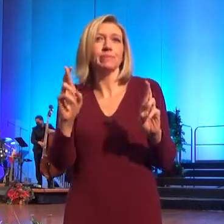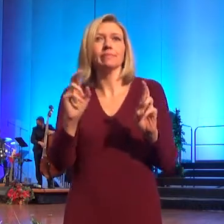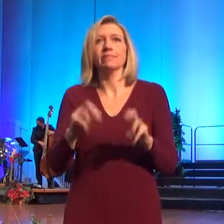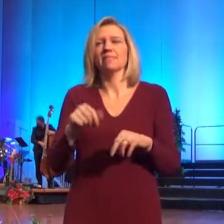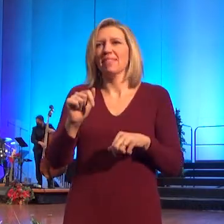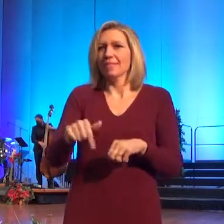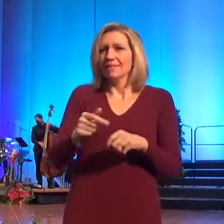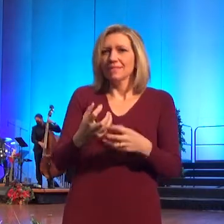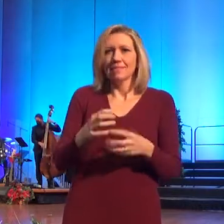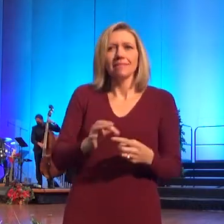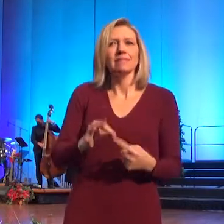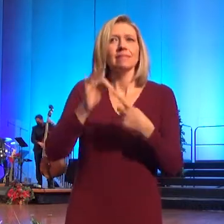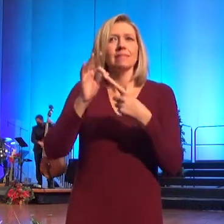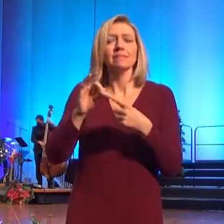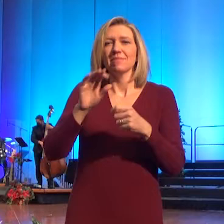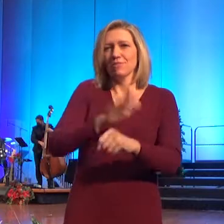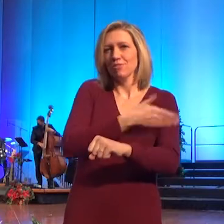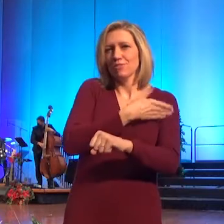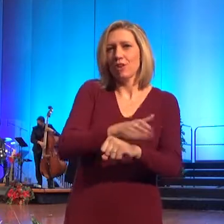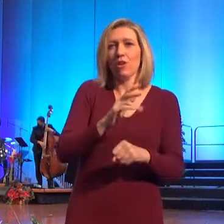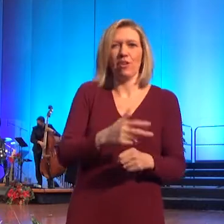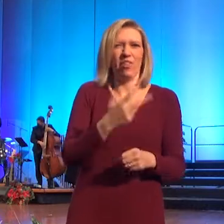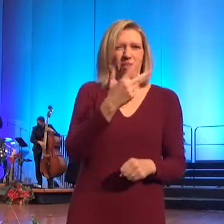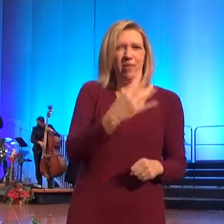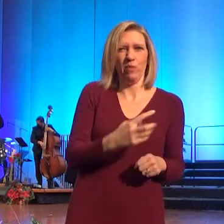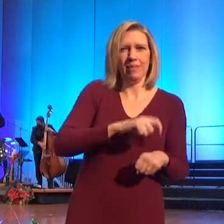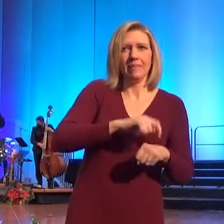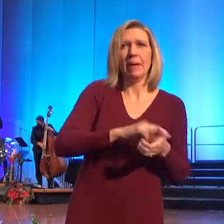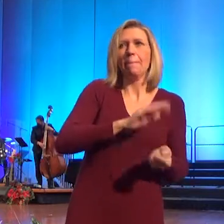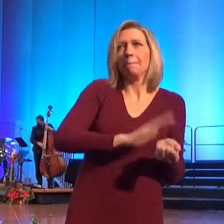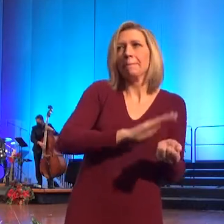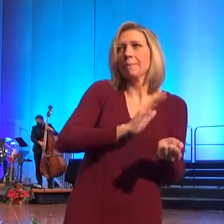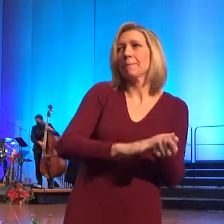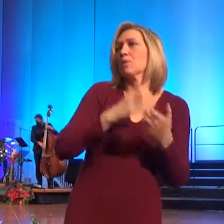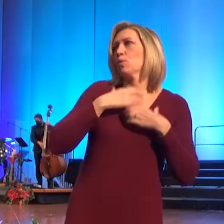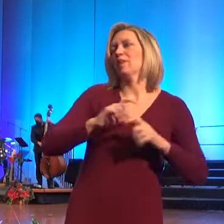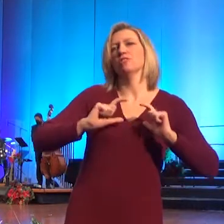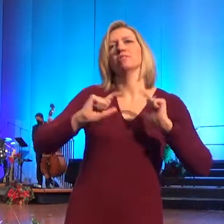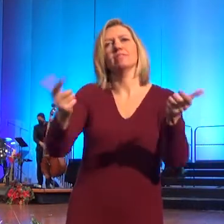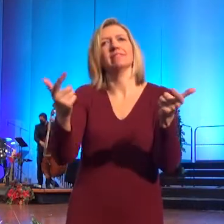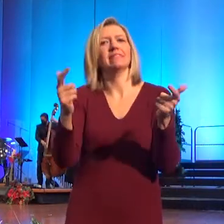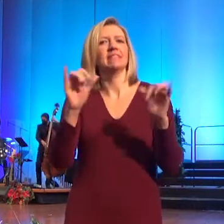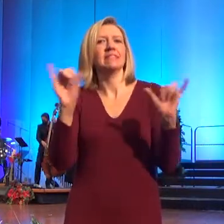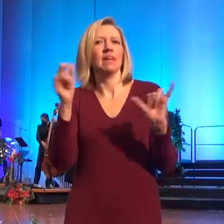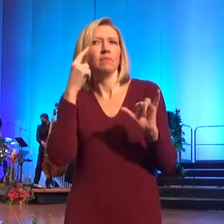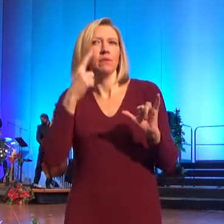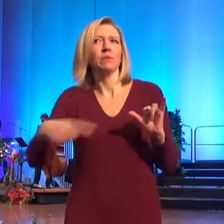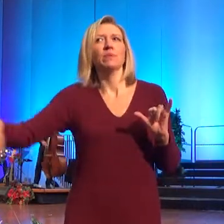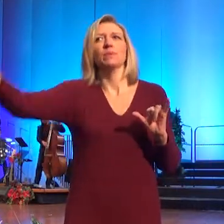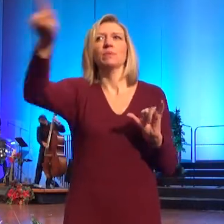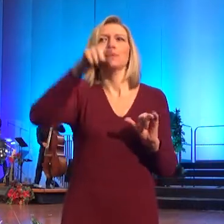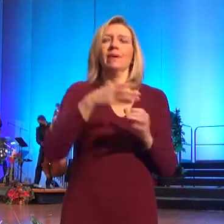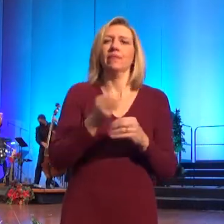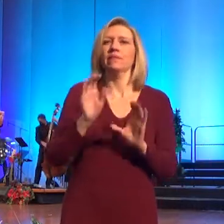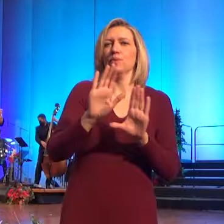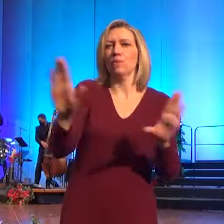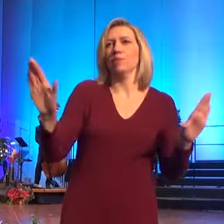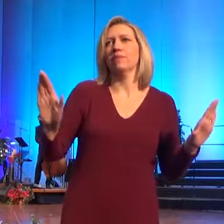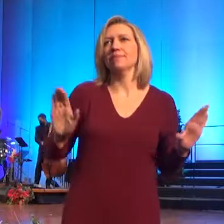song of mine in 3/4 time wishes you and yours the same thing too.